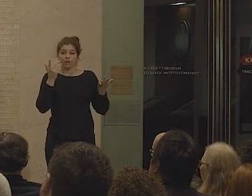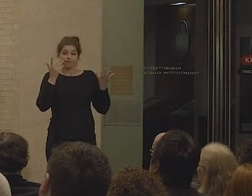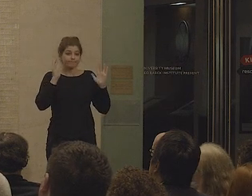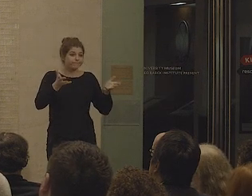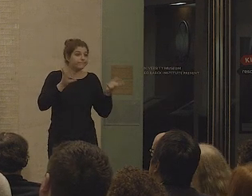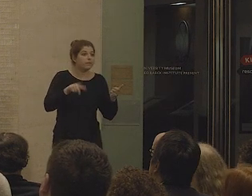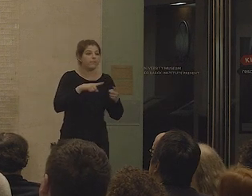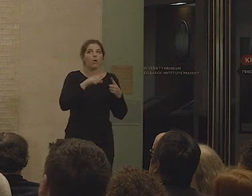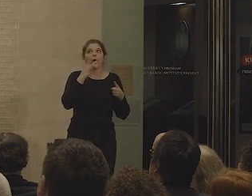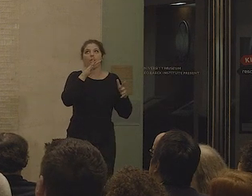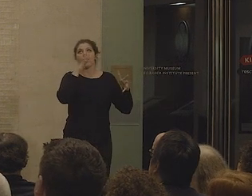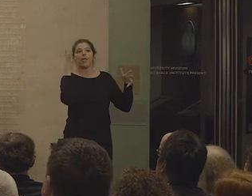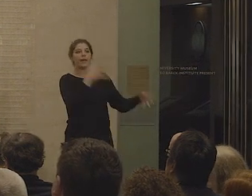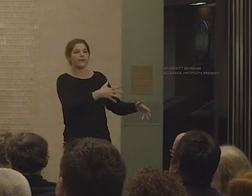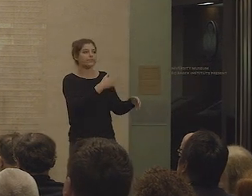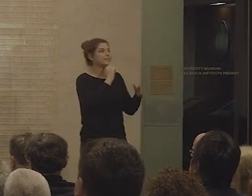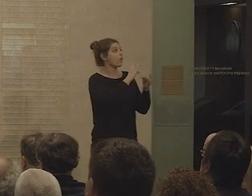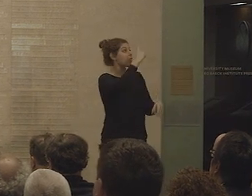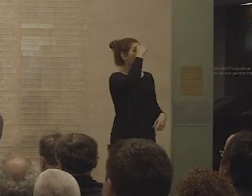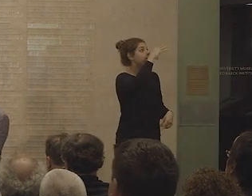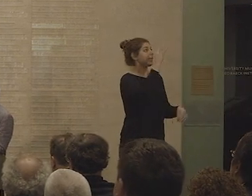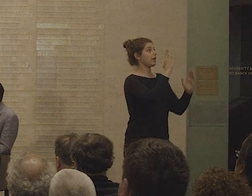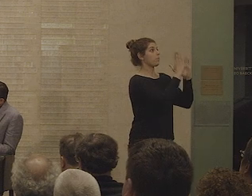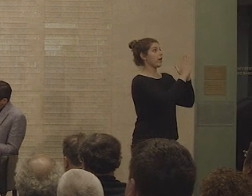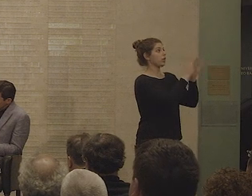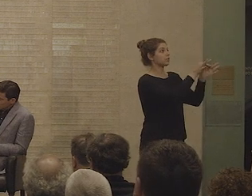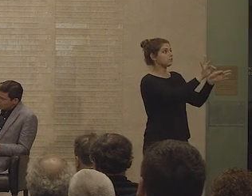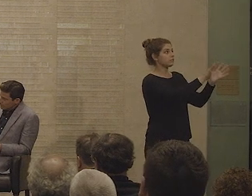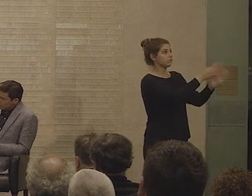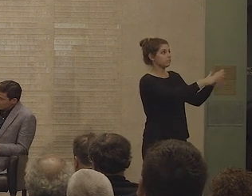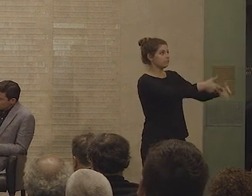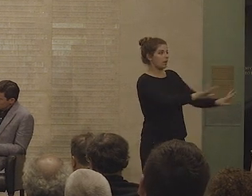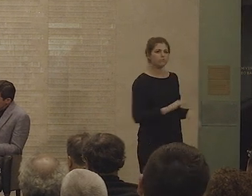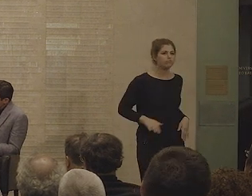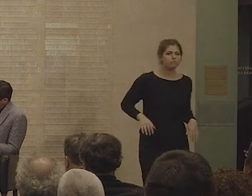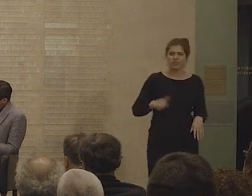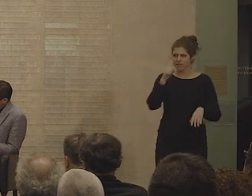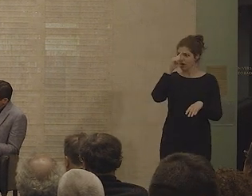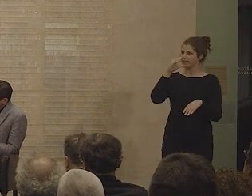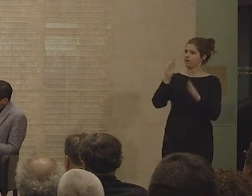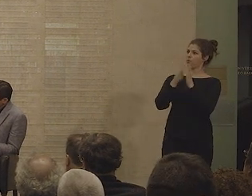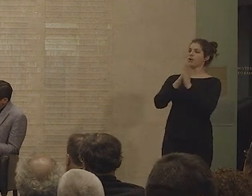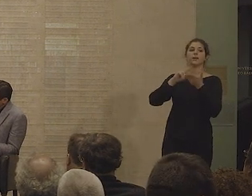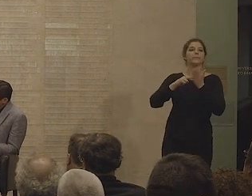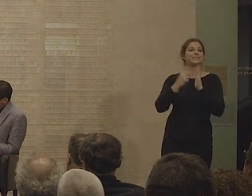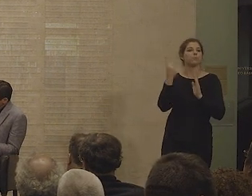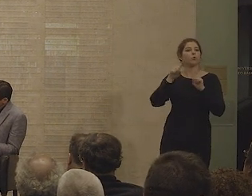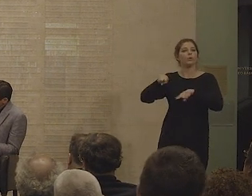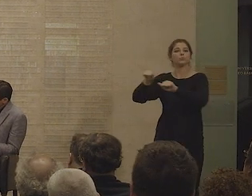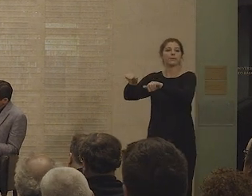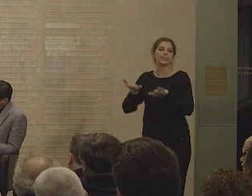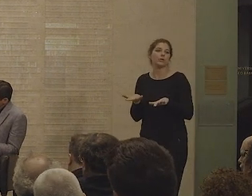talking about why I hate the phrase thoughts and prayers, to be quite honest, because when you hear thoughts and prayers, it means somebody's going to a cemetery,